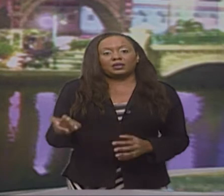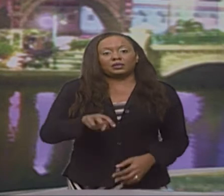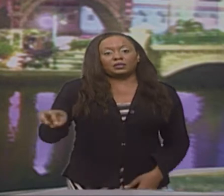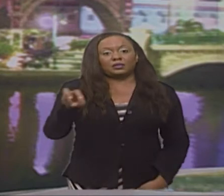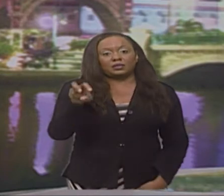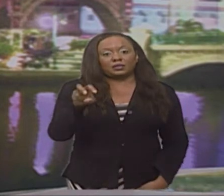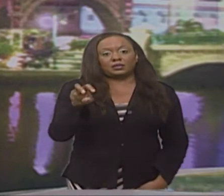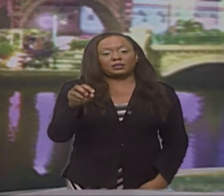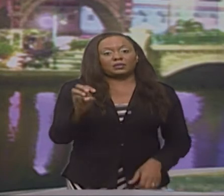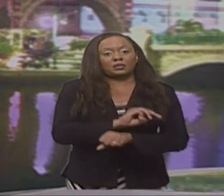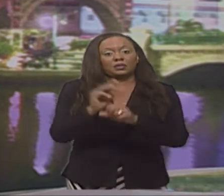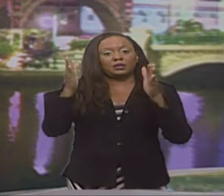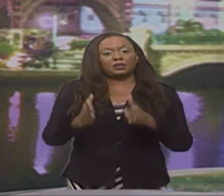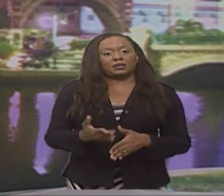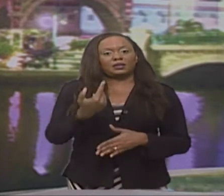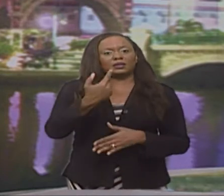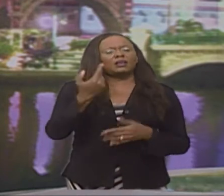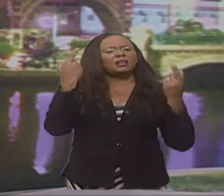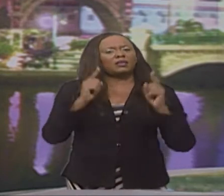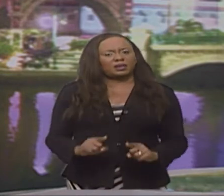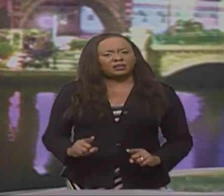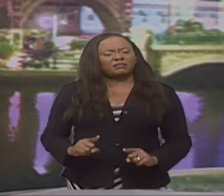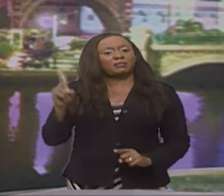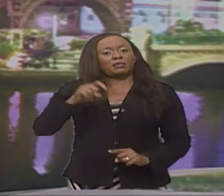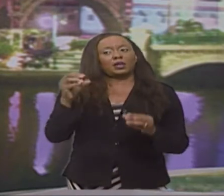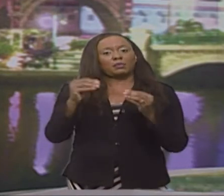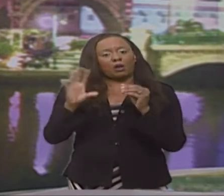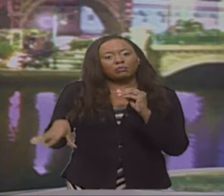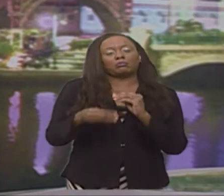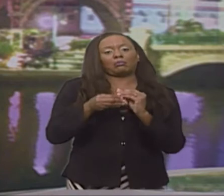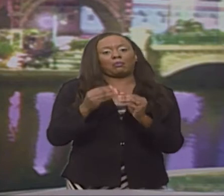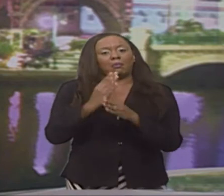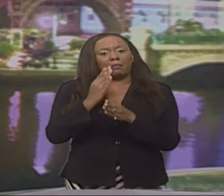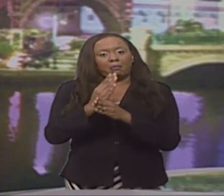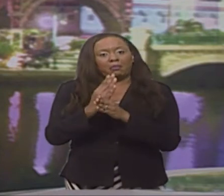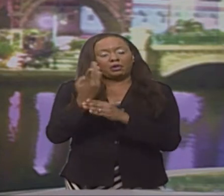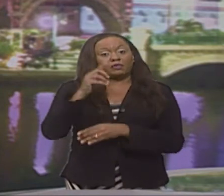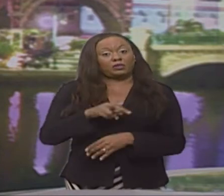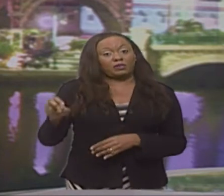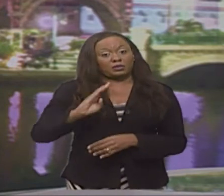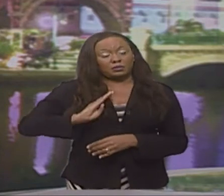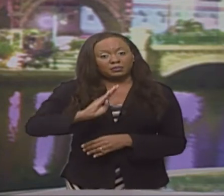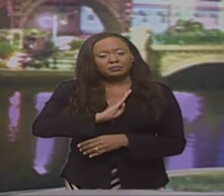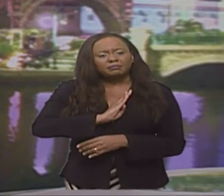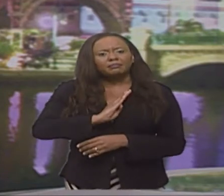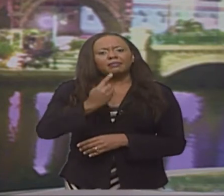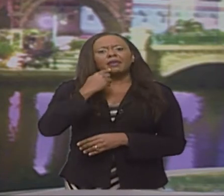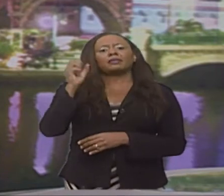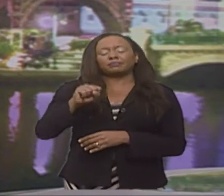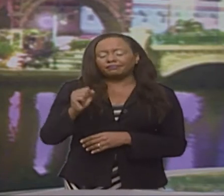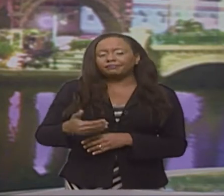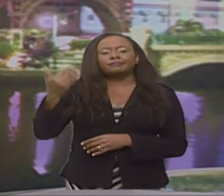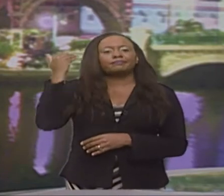of Tourism and International Transport, Richard Seeley, agrees there is need for more buses to be added to the fleet of the Transport Board.